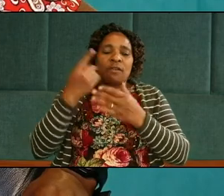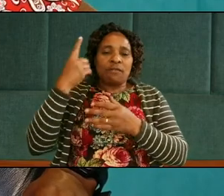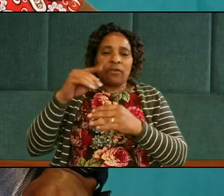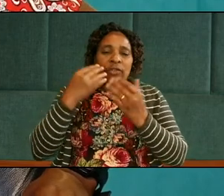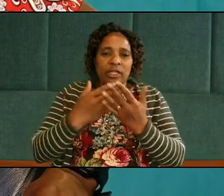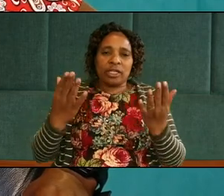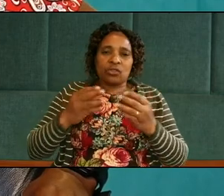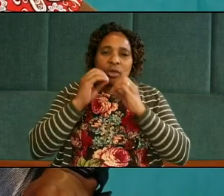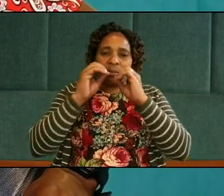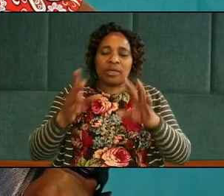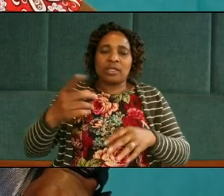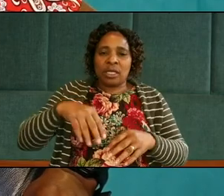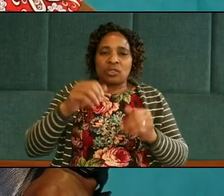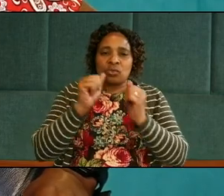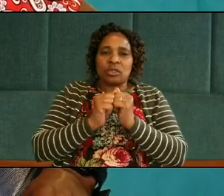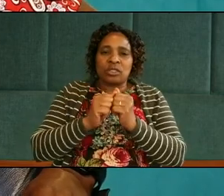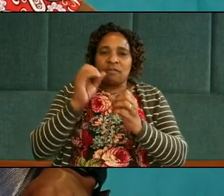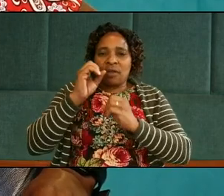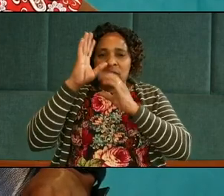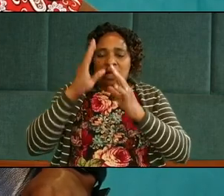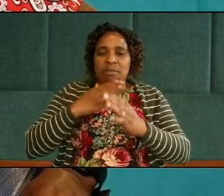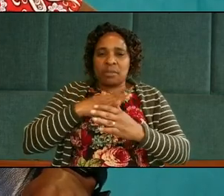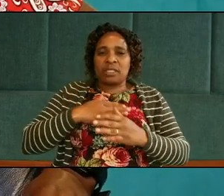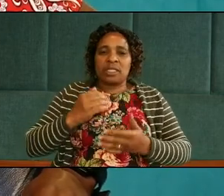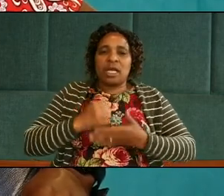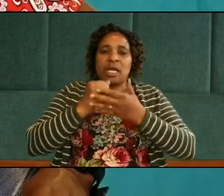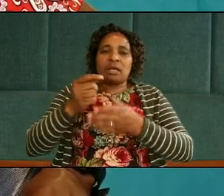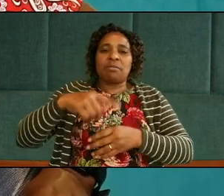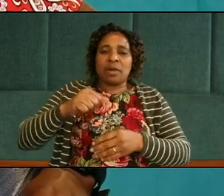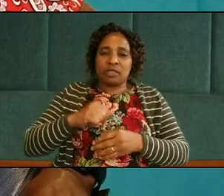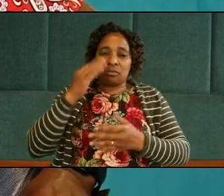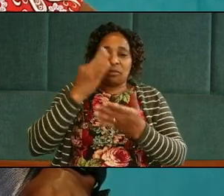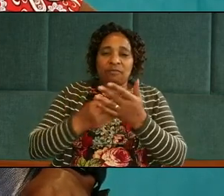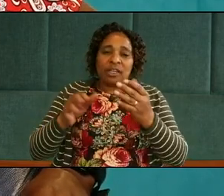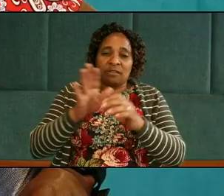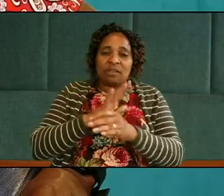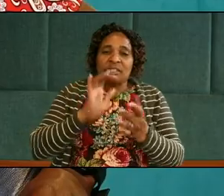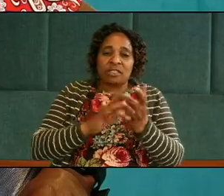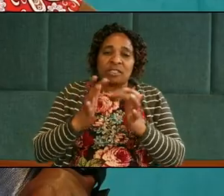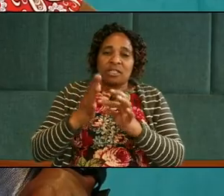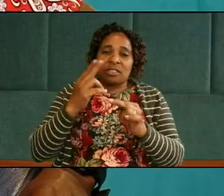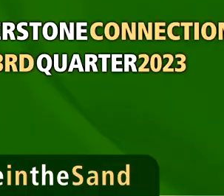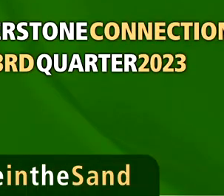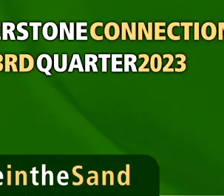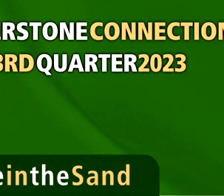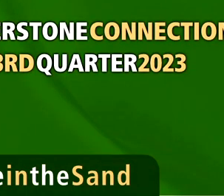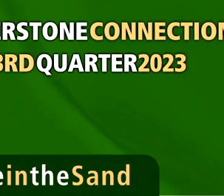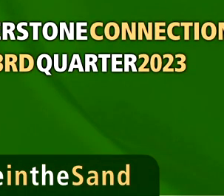us with. Father, please, help us to be faithful. In Jesus' name I pray. Amen. Amen.